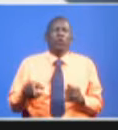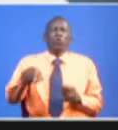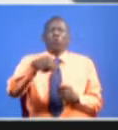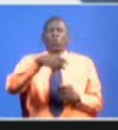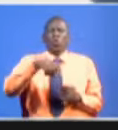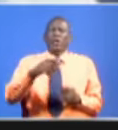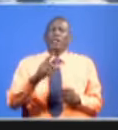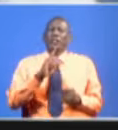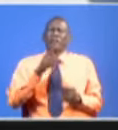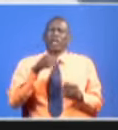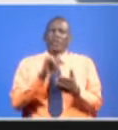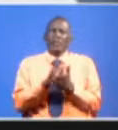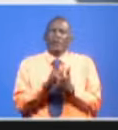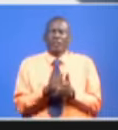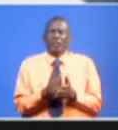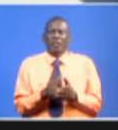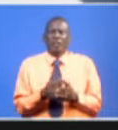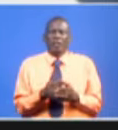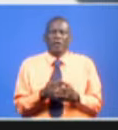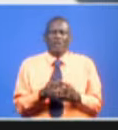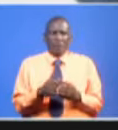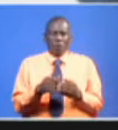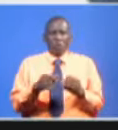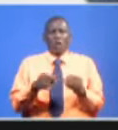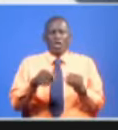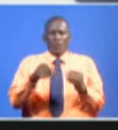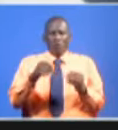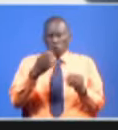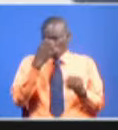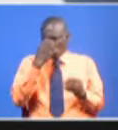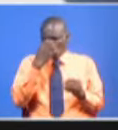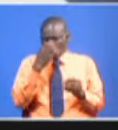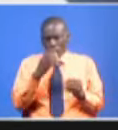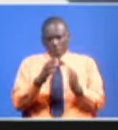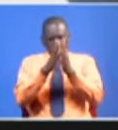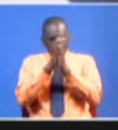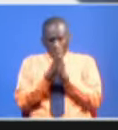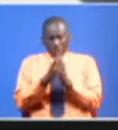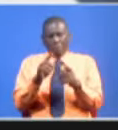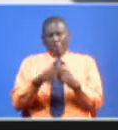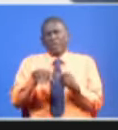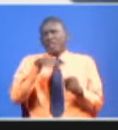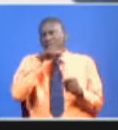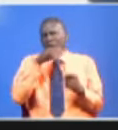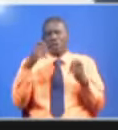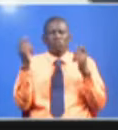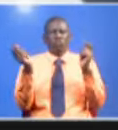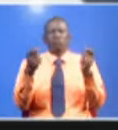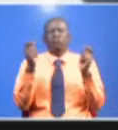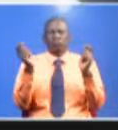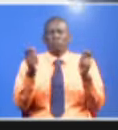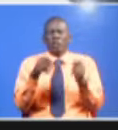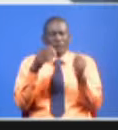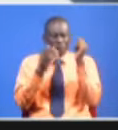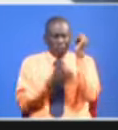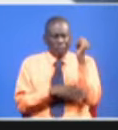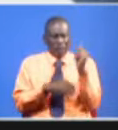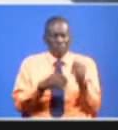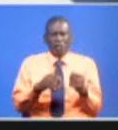saying, kwa Ruto ni maombi na kwa Raila ni uchawi. That is really bad